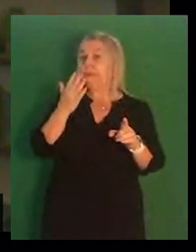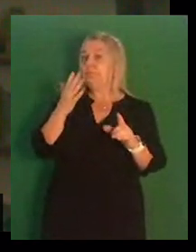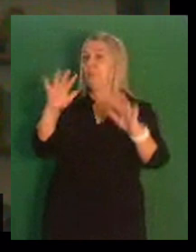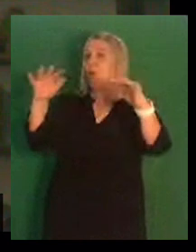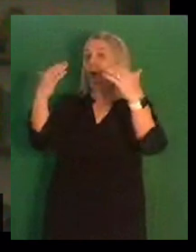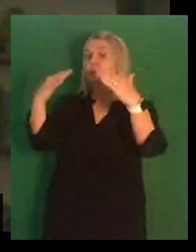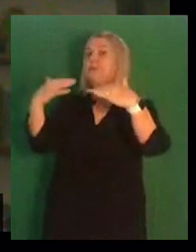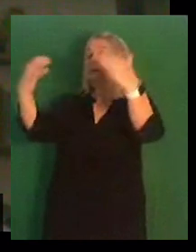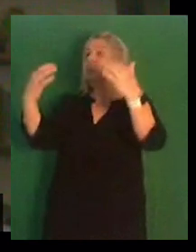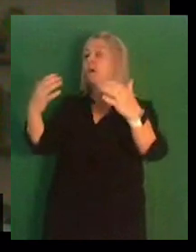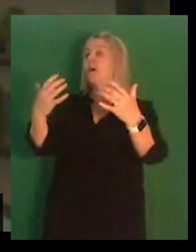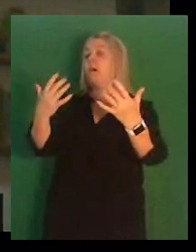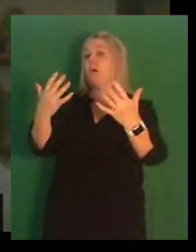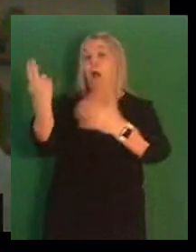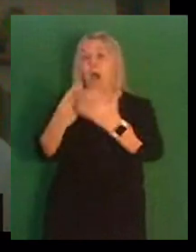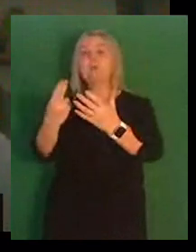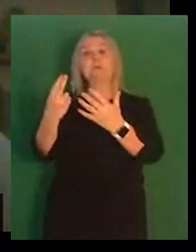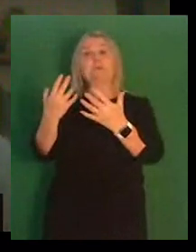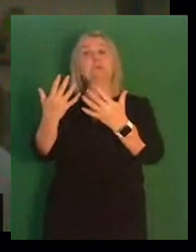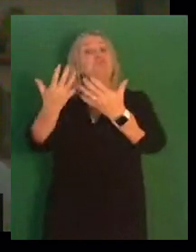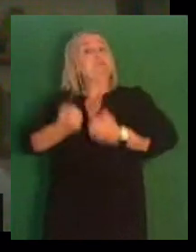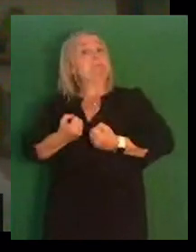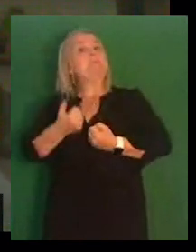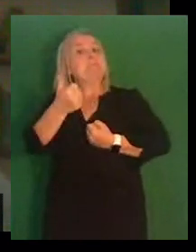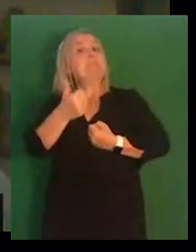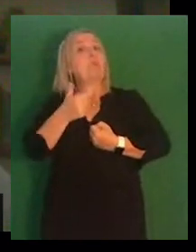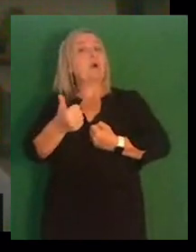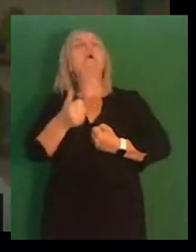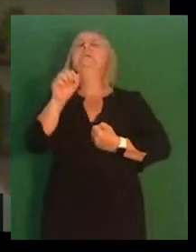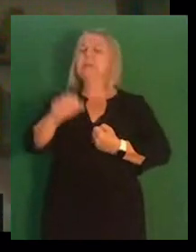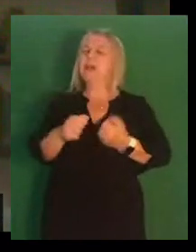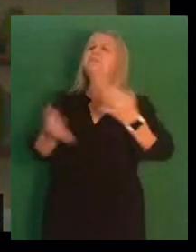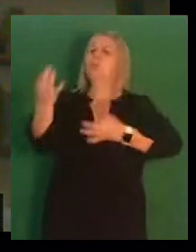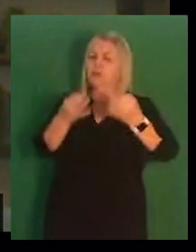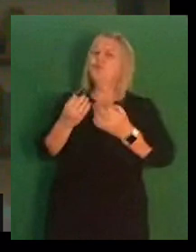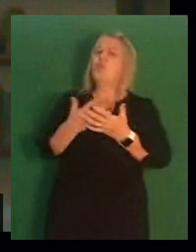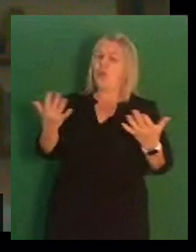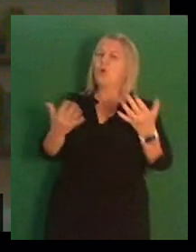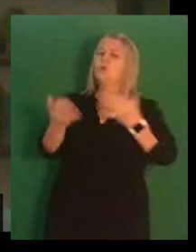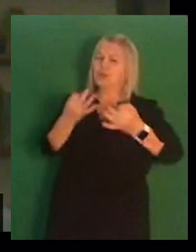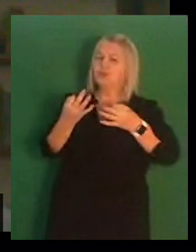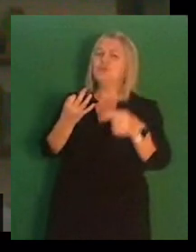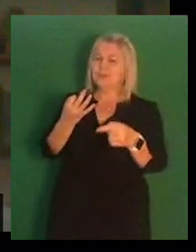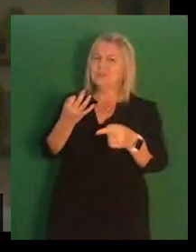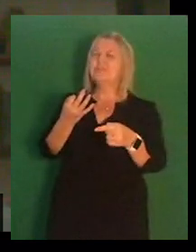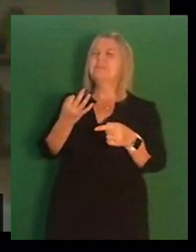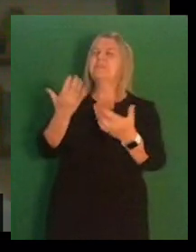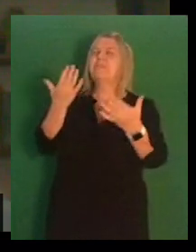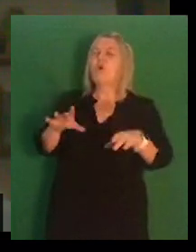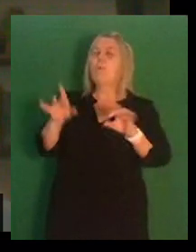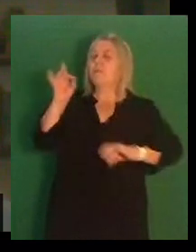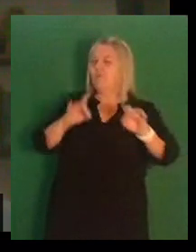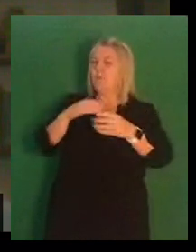artists and the arts community. A lot of questions, particularly I think from the performance sector and from theatre.